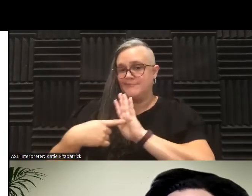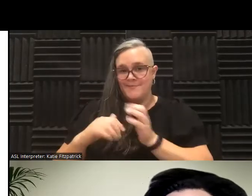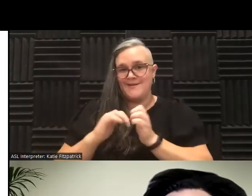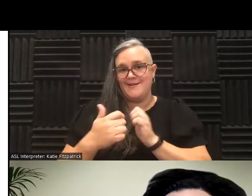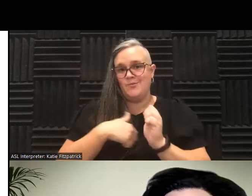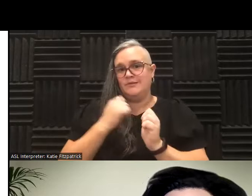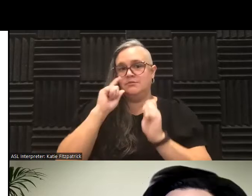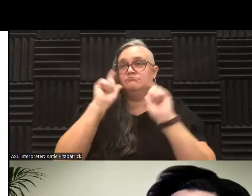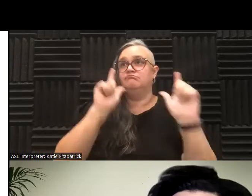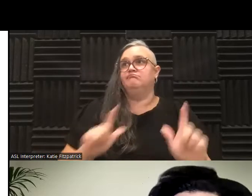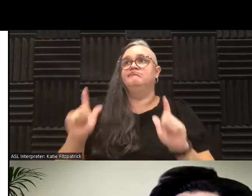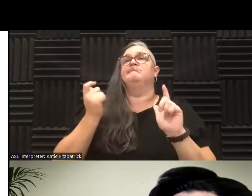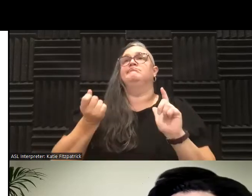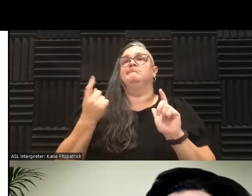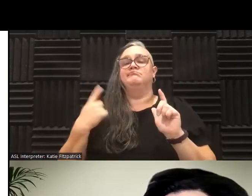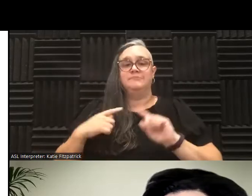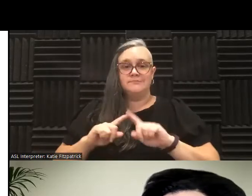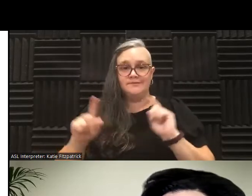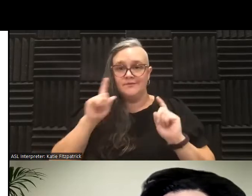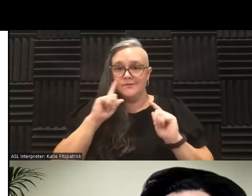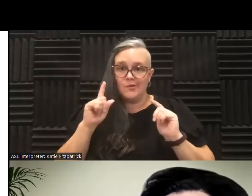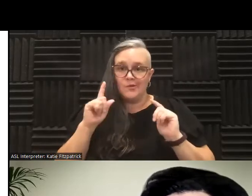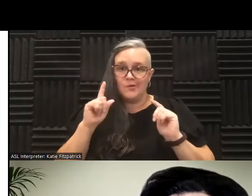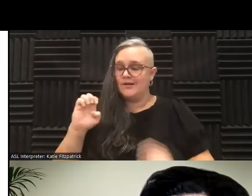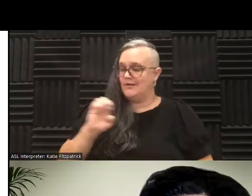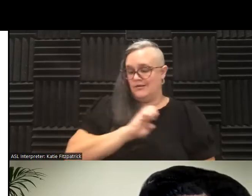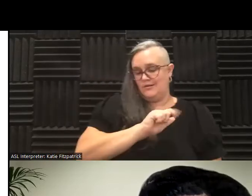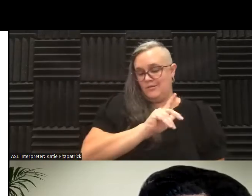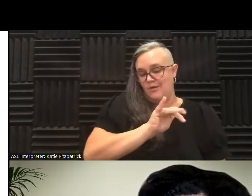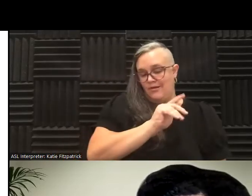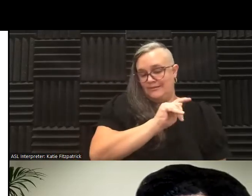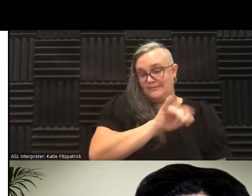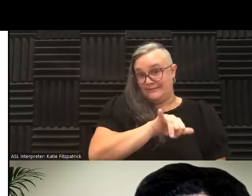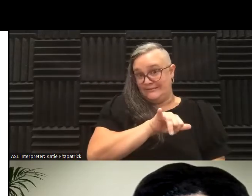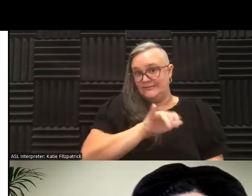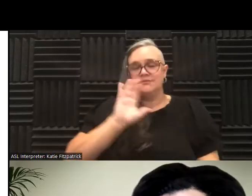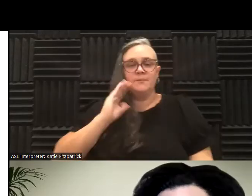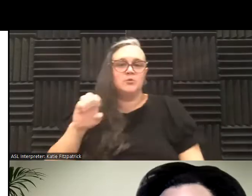at the differences of equality and equity in our everyday lives.